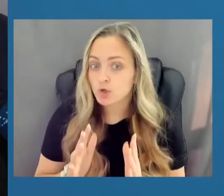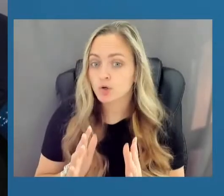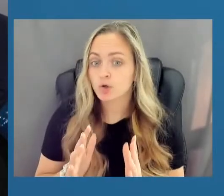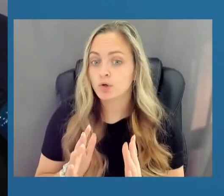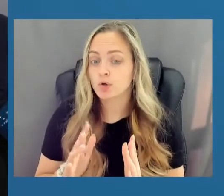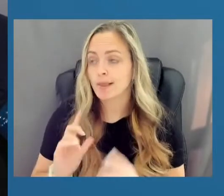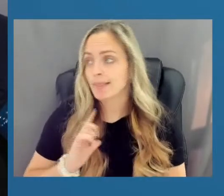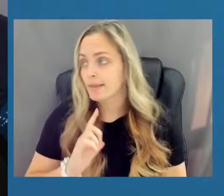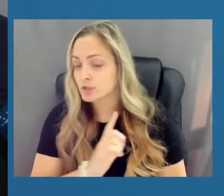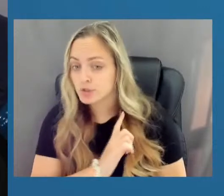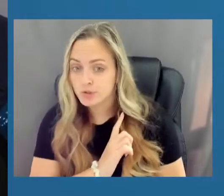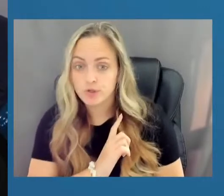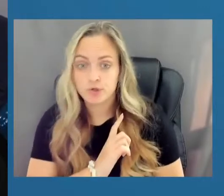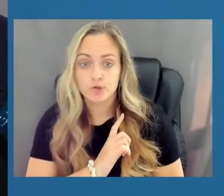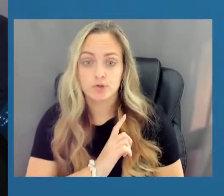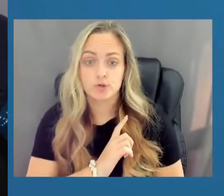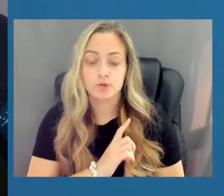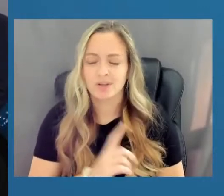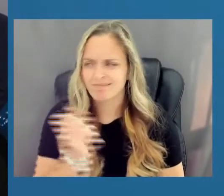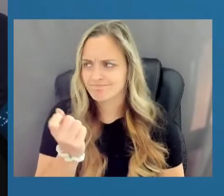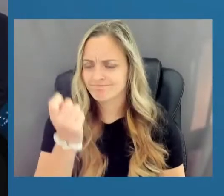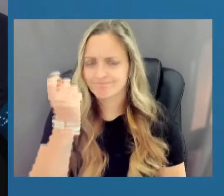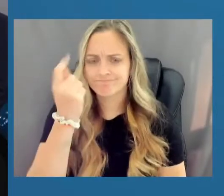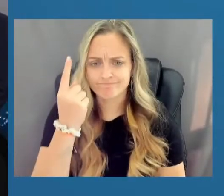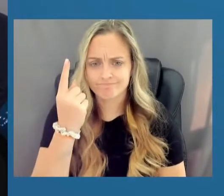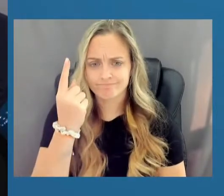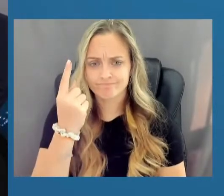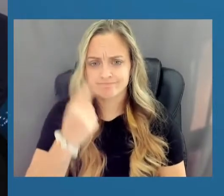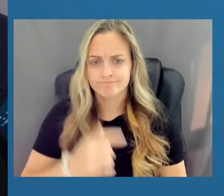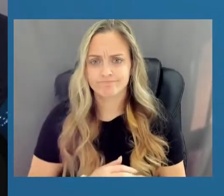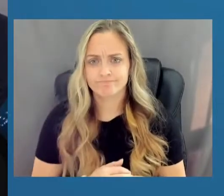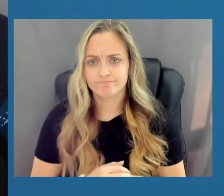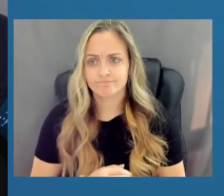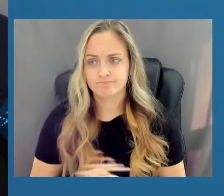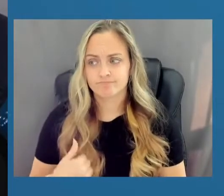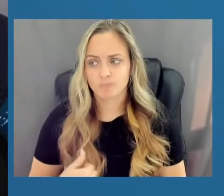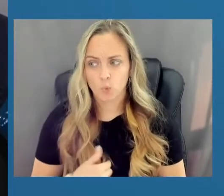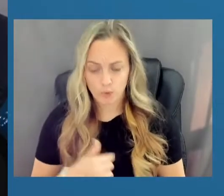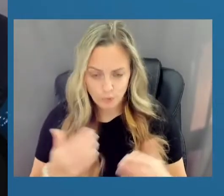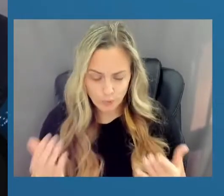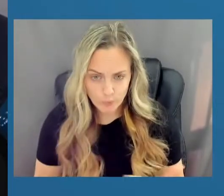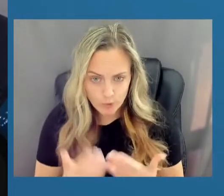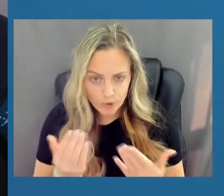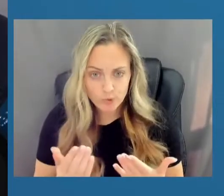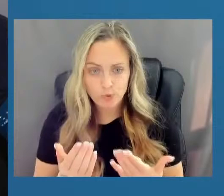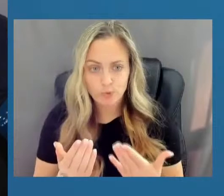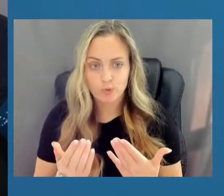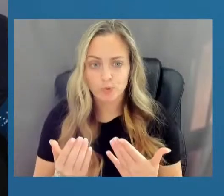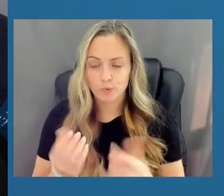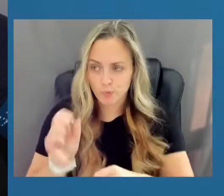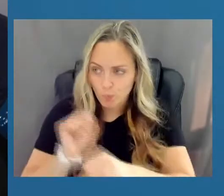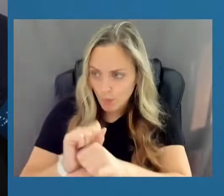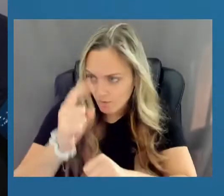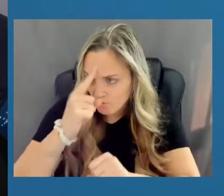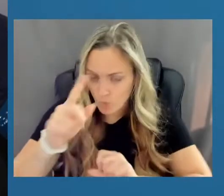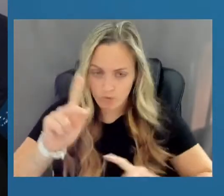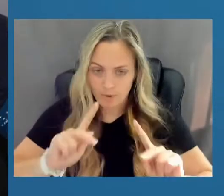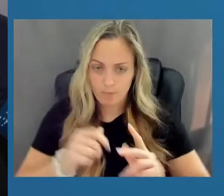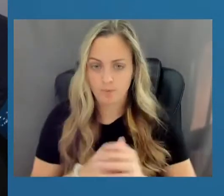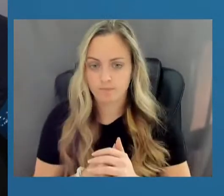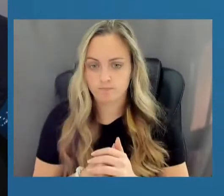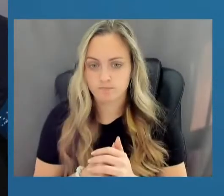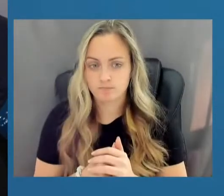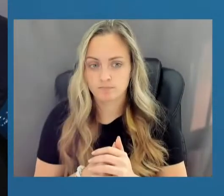legislators who understand that we are here to serve the people. We are